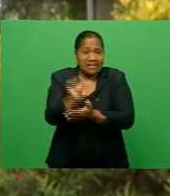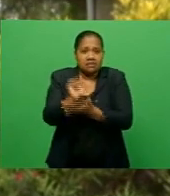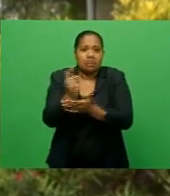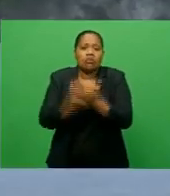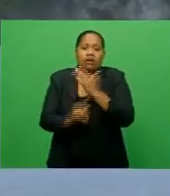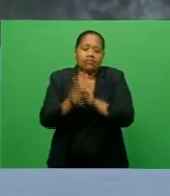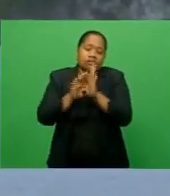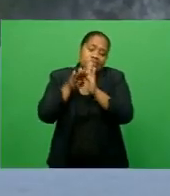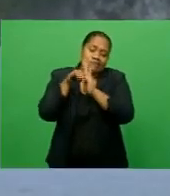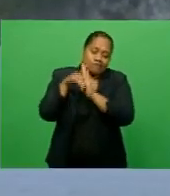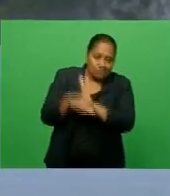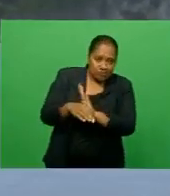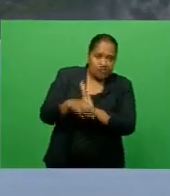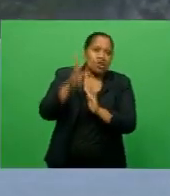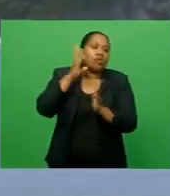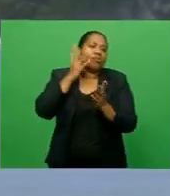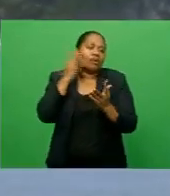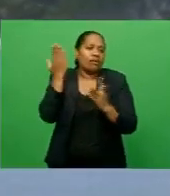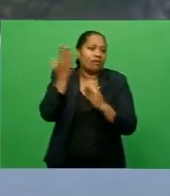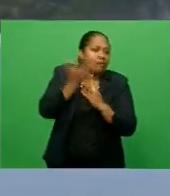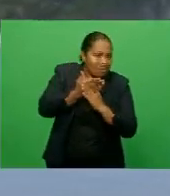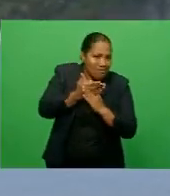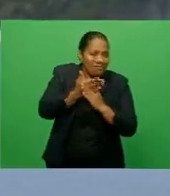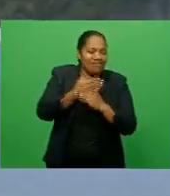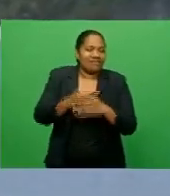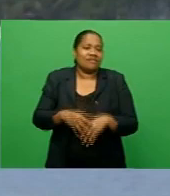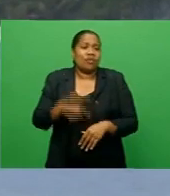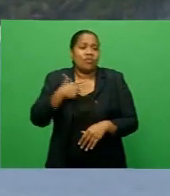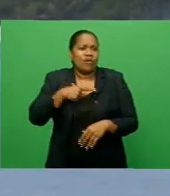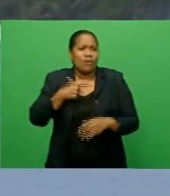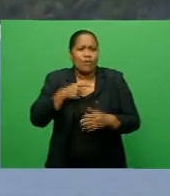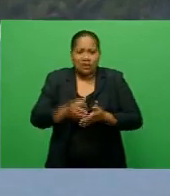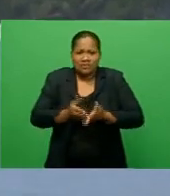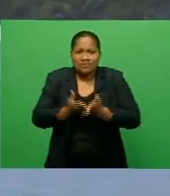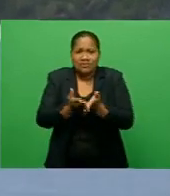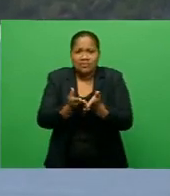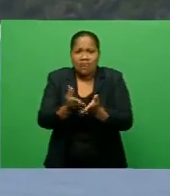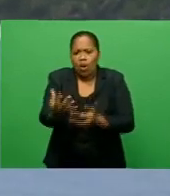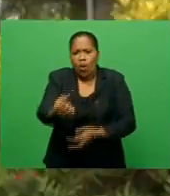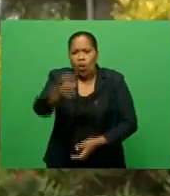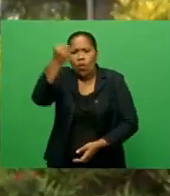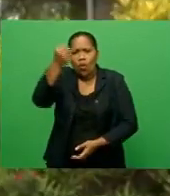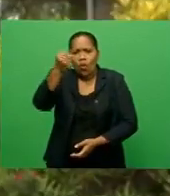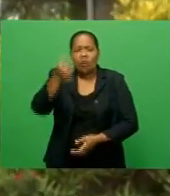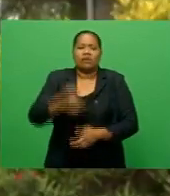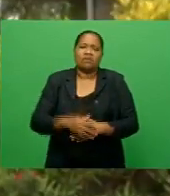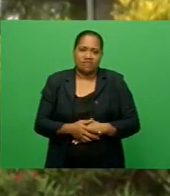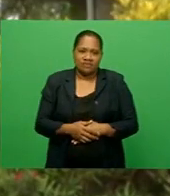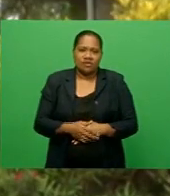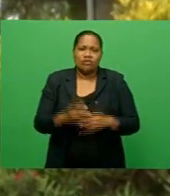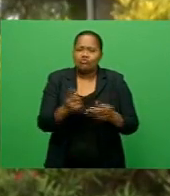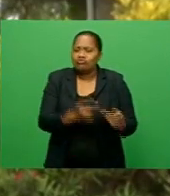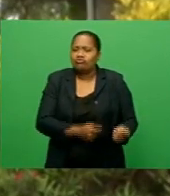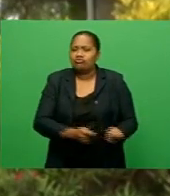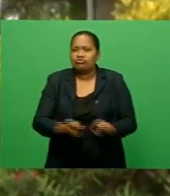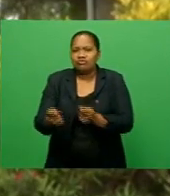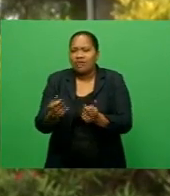period as inter-island shipping services was halted to transport our cats to our customers on the